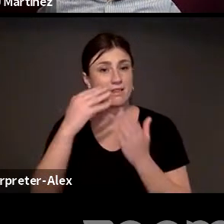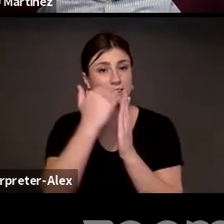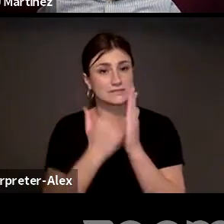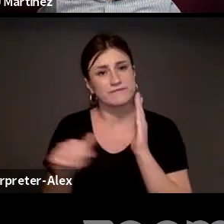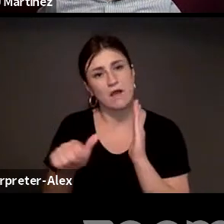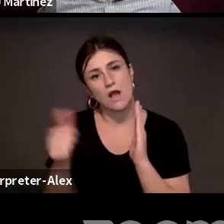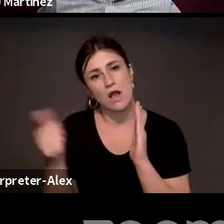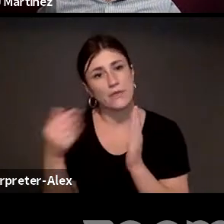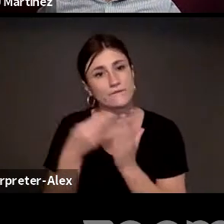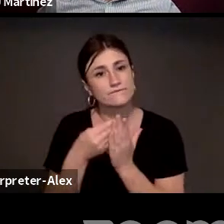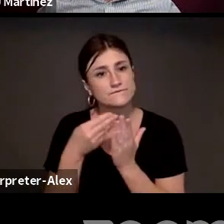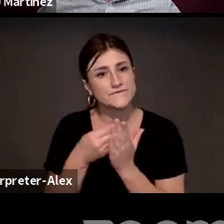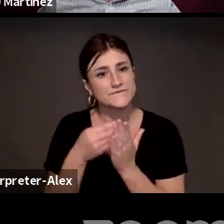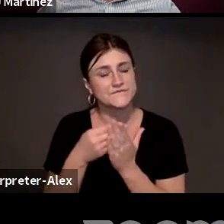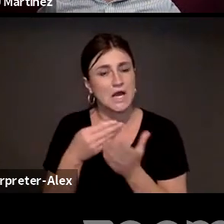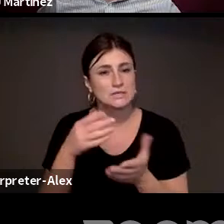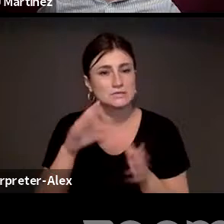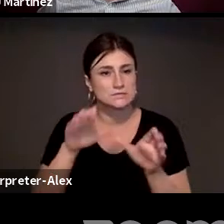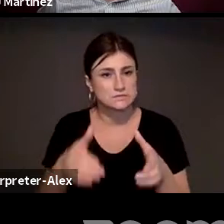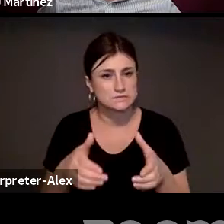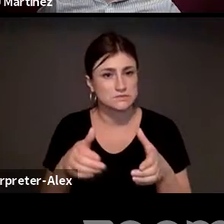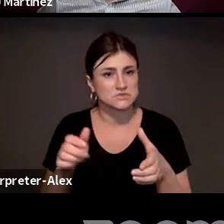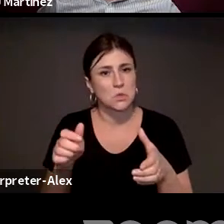which are all our grants,